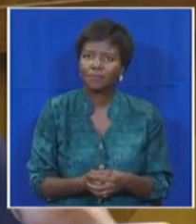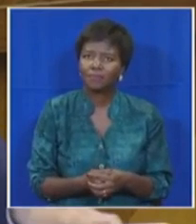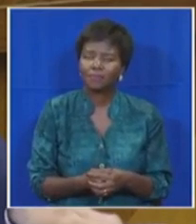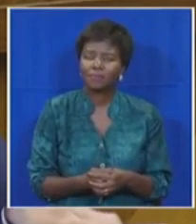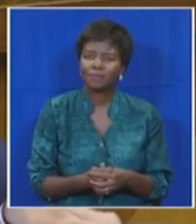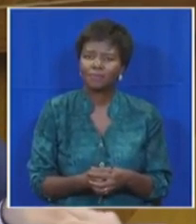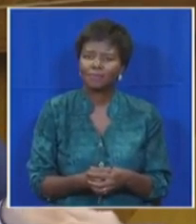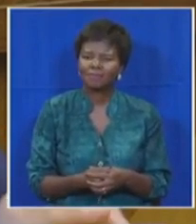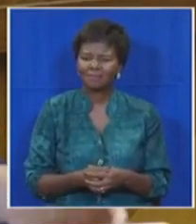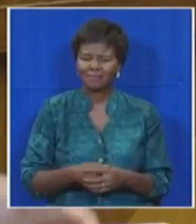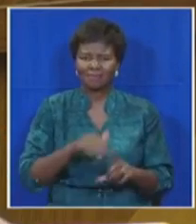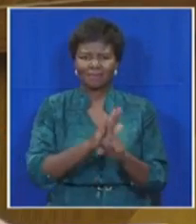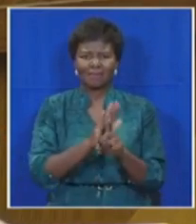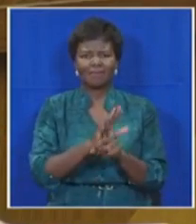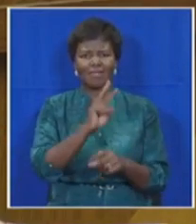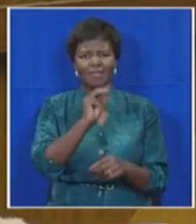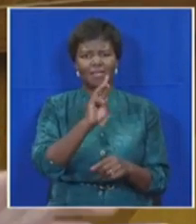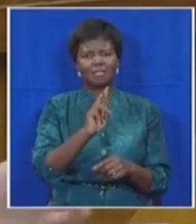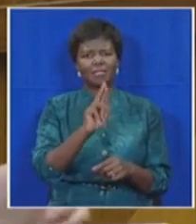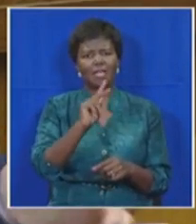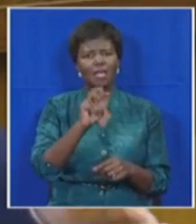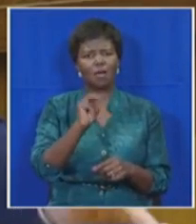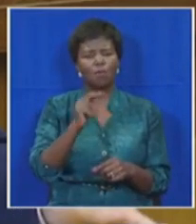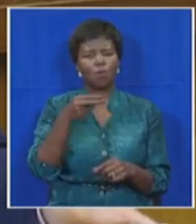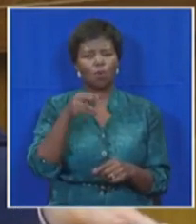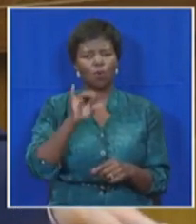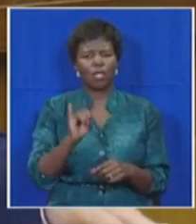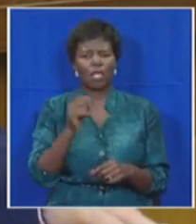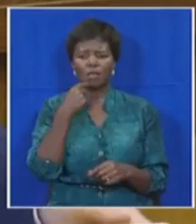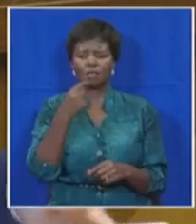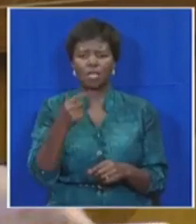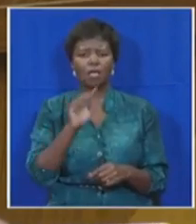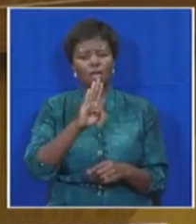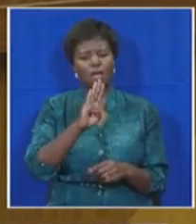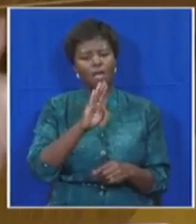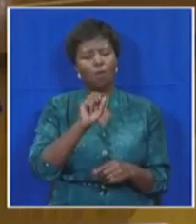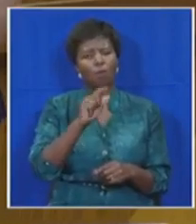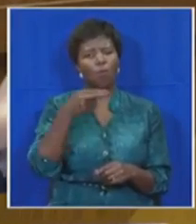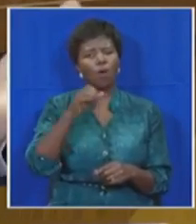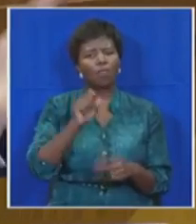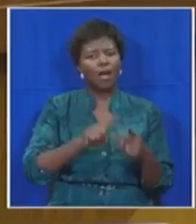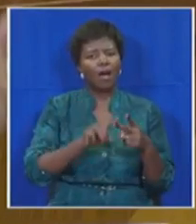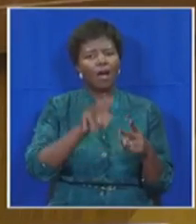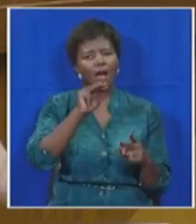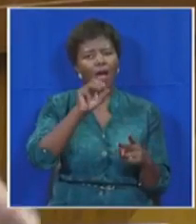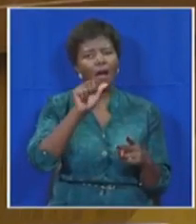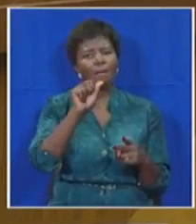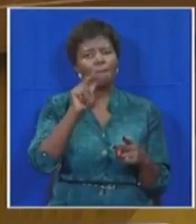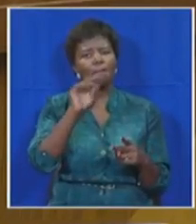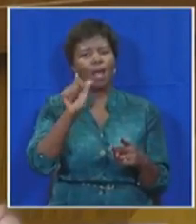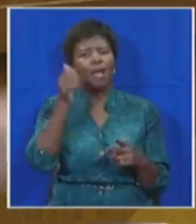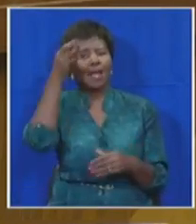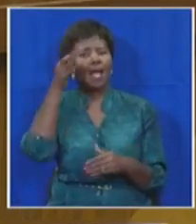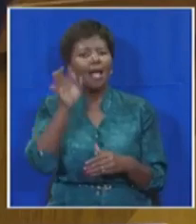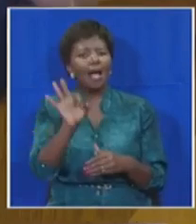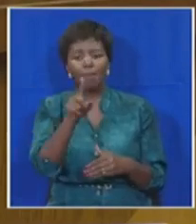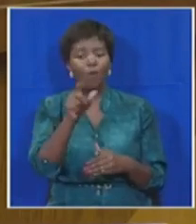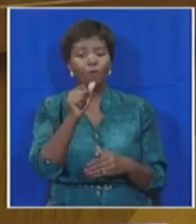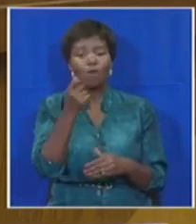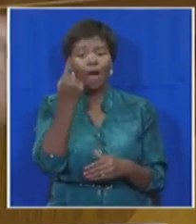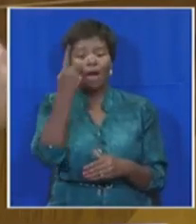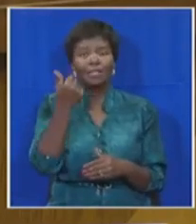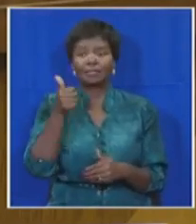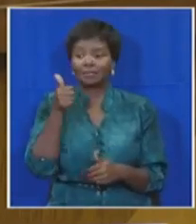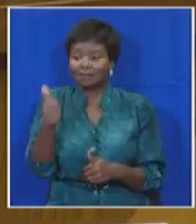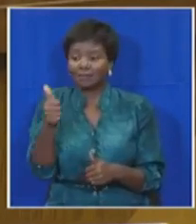Mr. Mkongi came to the podium here and spoke about the Botha and Milan regime without recognizing the absolute irony that he has become